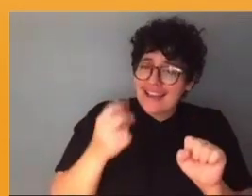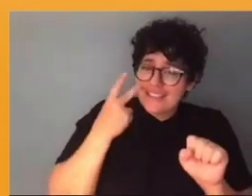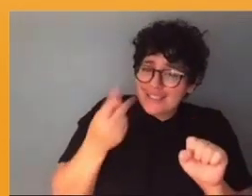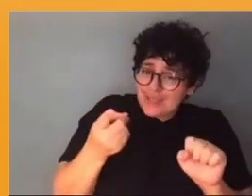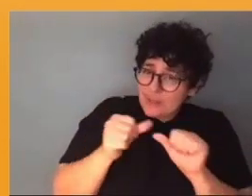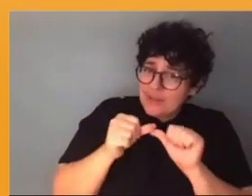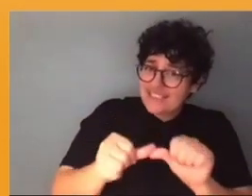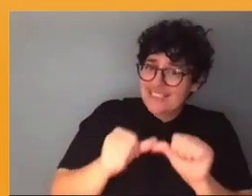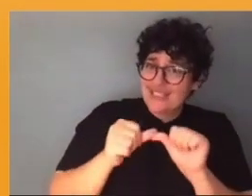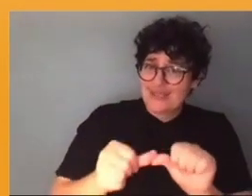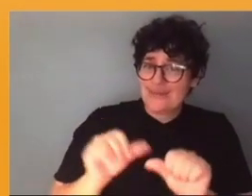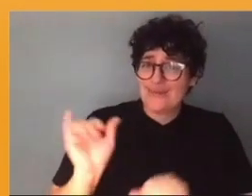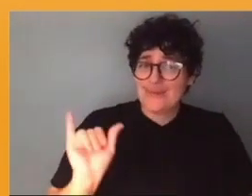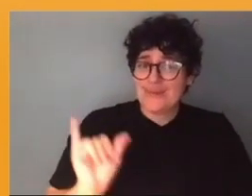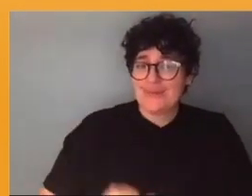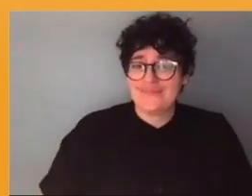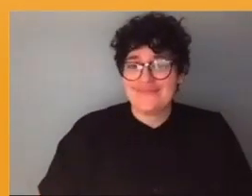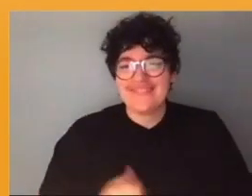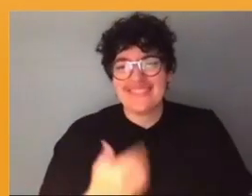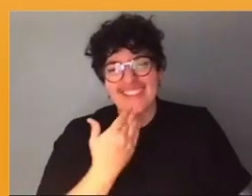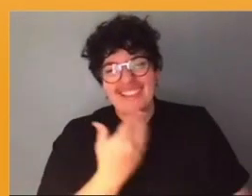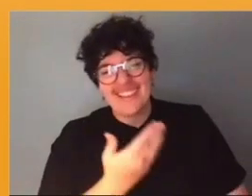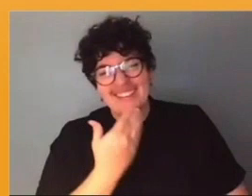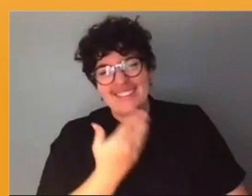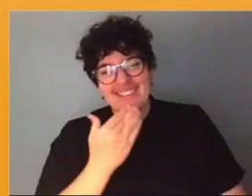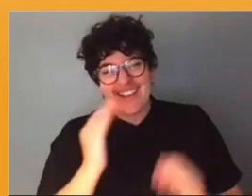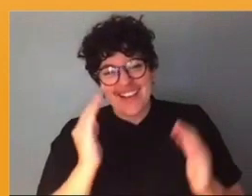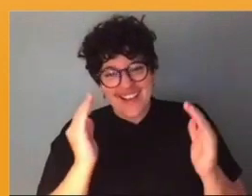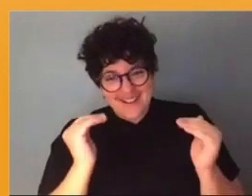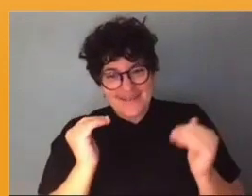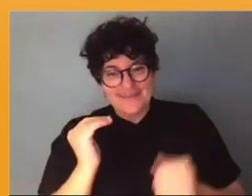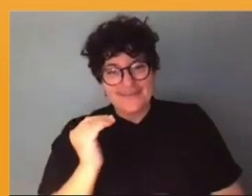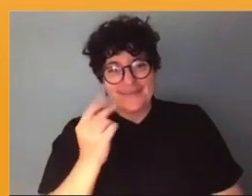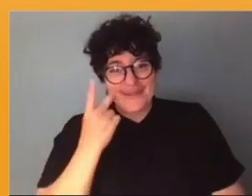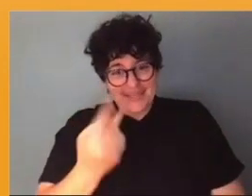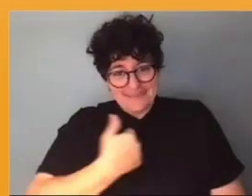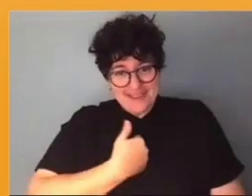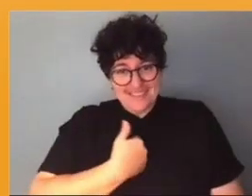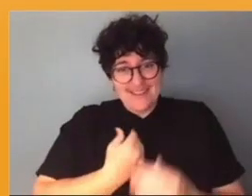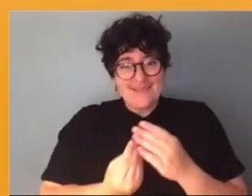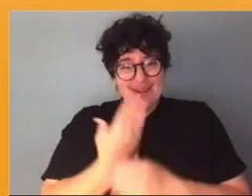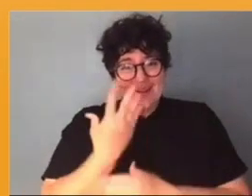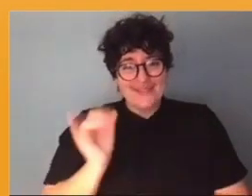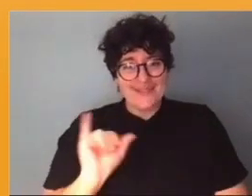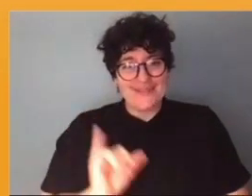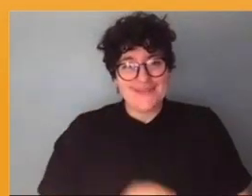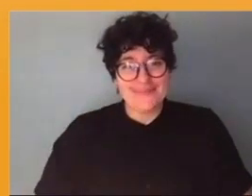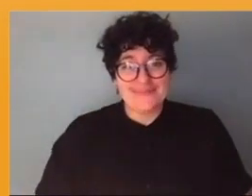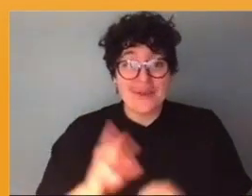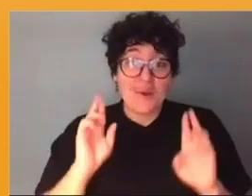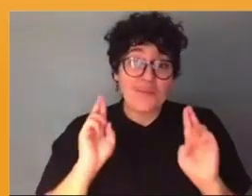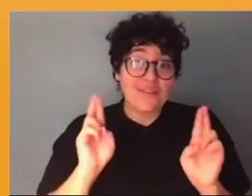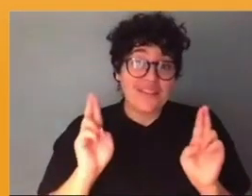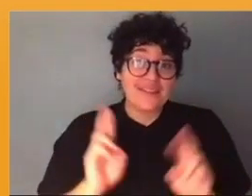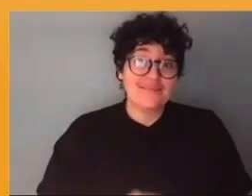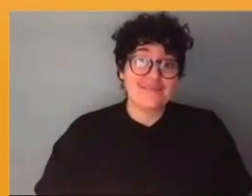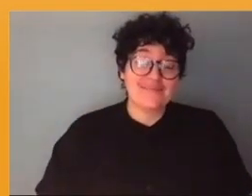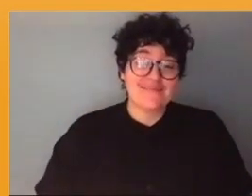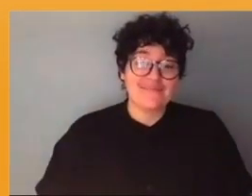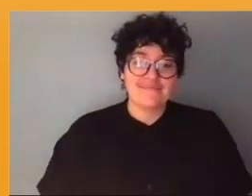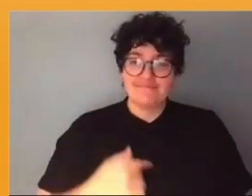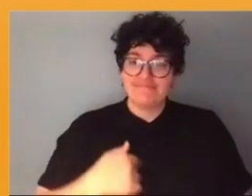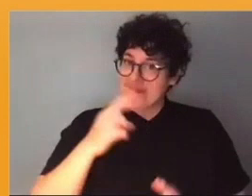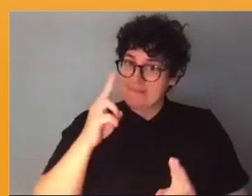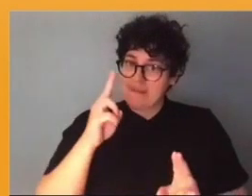too. Thank you. I hope to see, you know, myself growing as well, hopefully. But, and I'm honored to be a